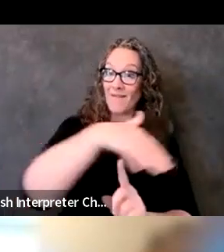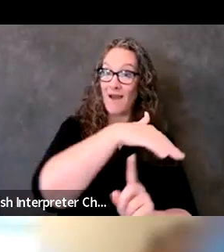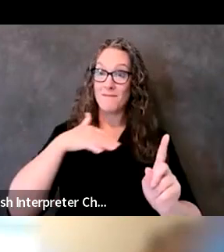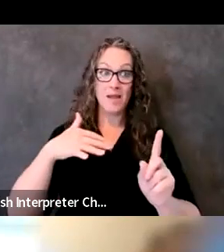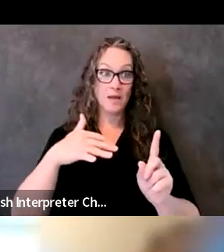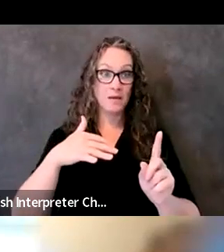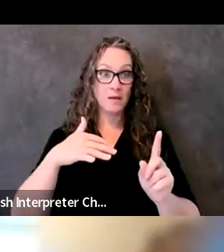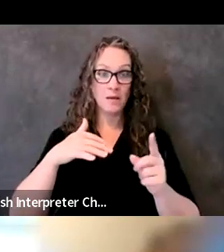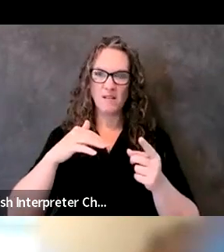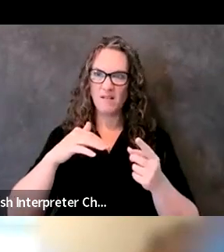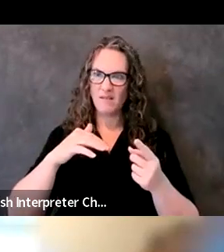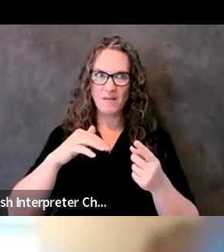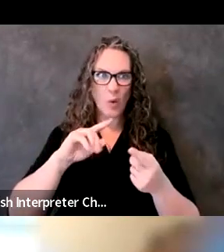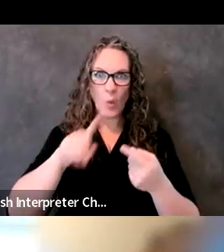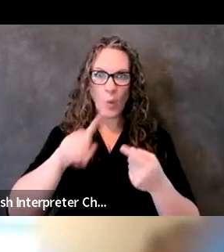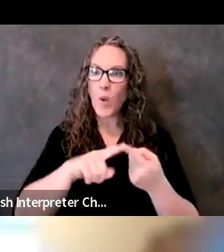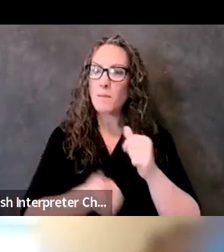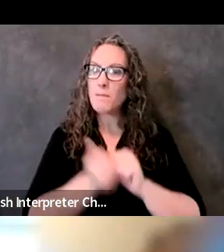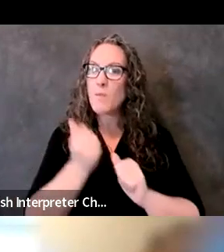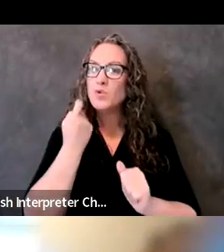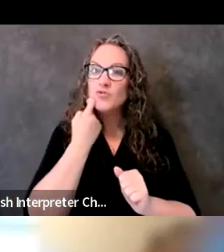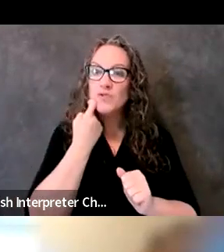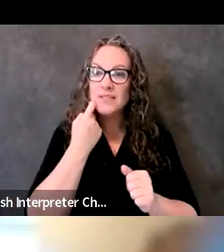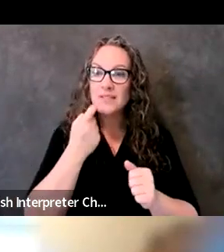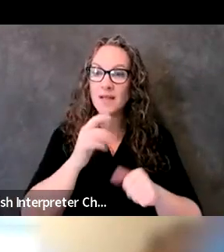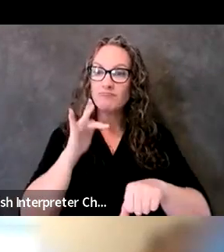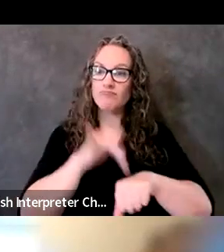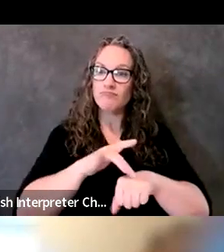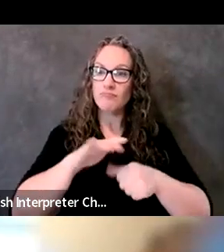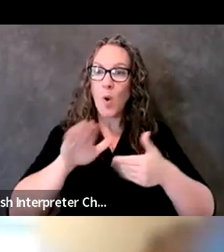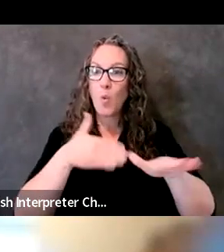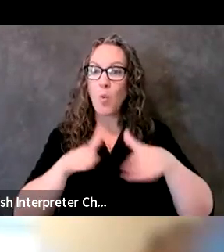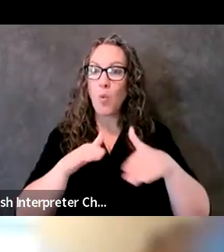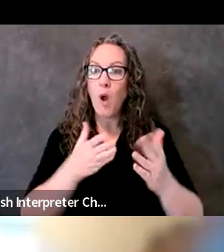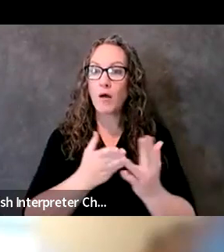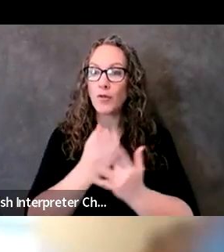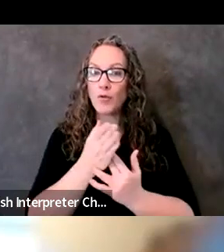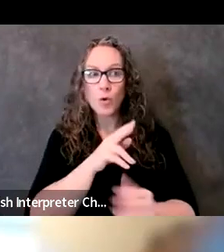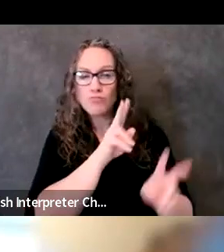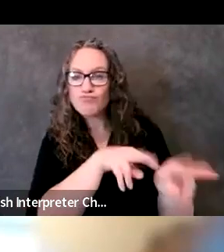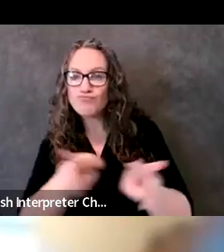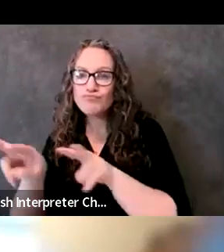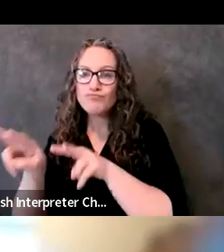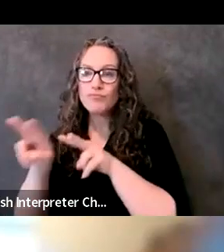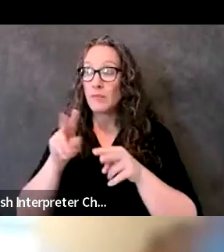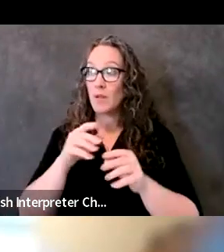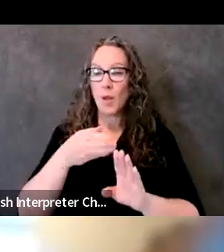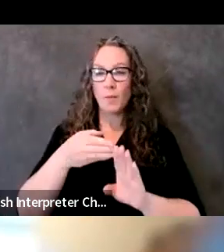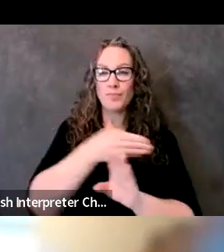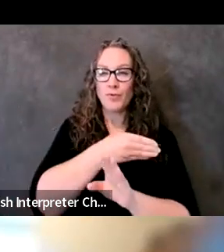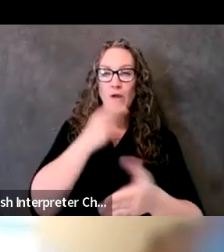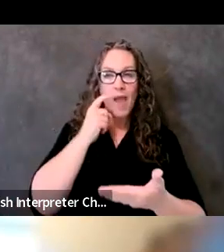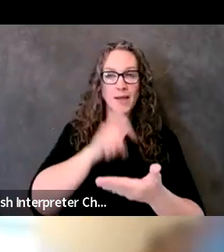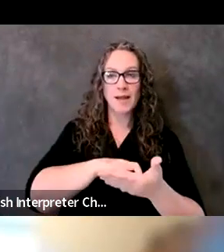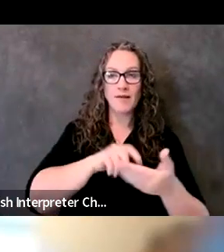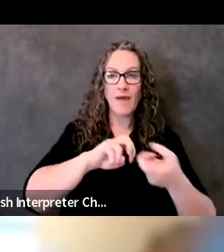a walkthrough was done of that location? And trying to pre-identify issues to troubleshoot them ahead